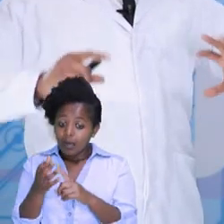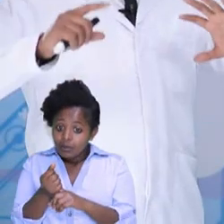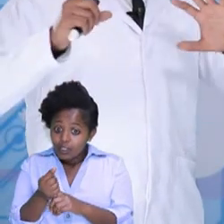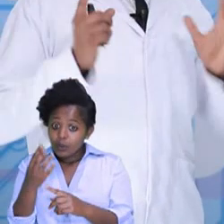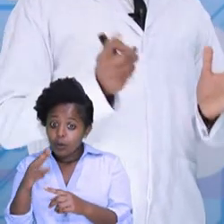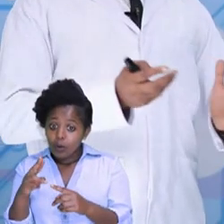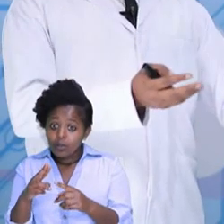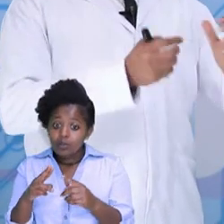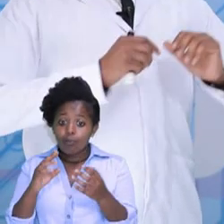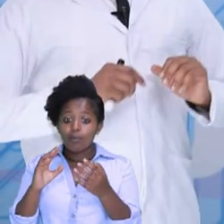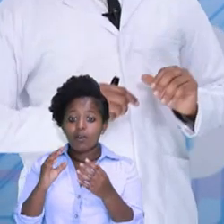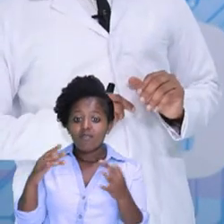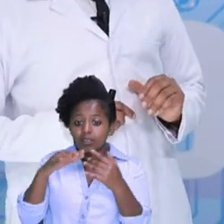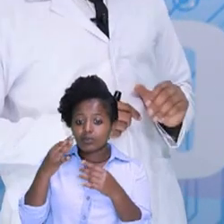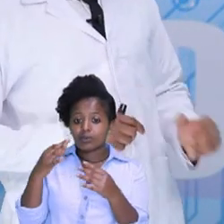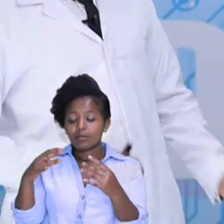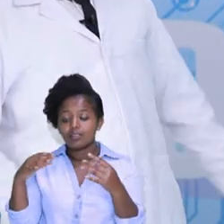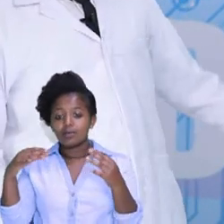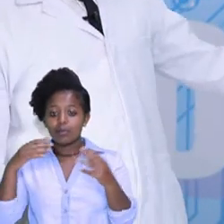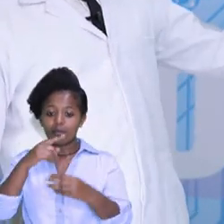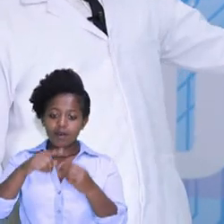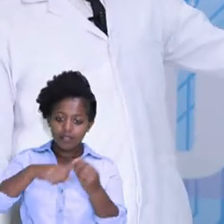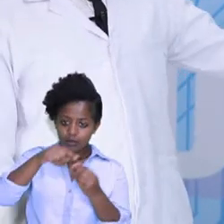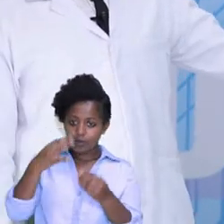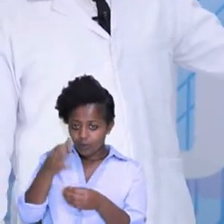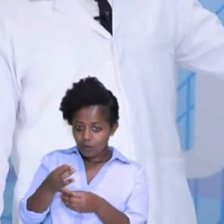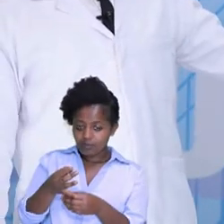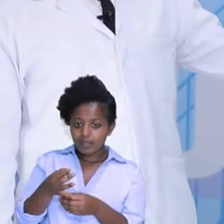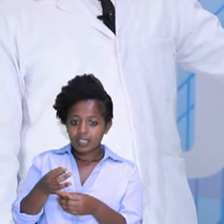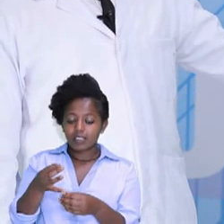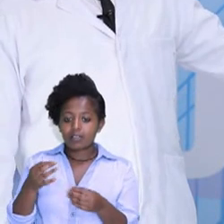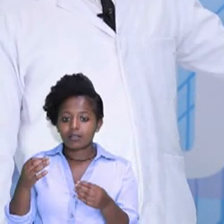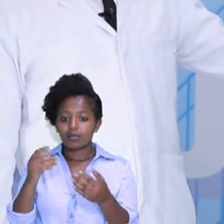captured, or a buffer zone of Israel was Golan Heights,